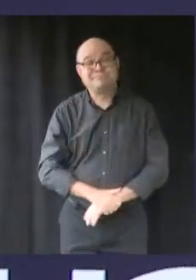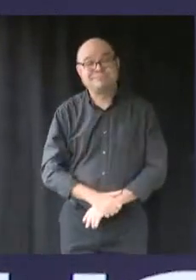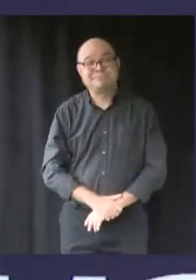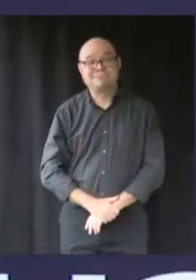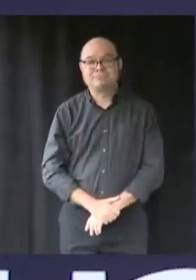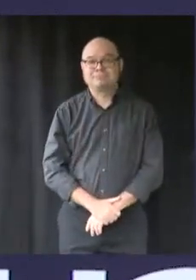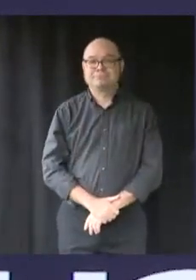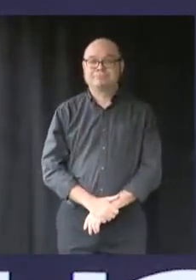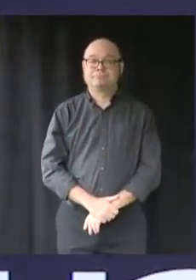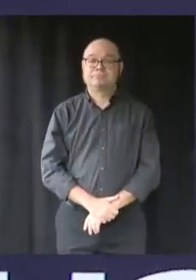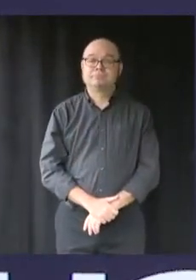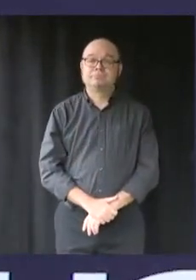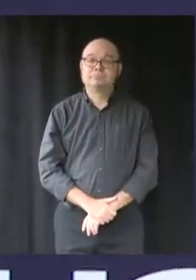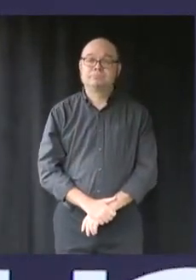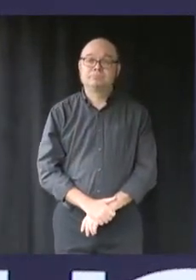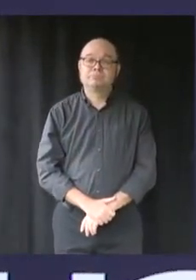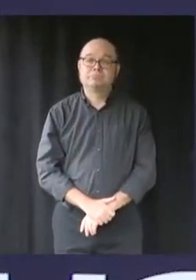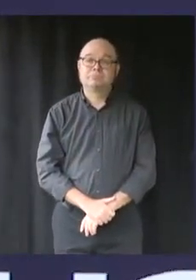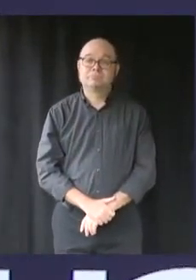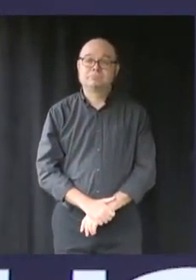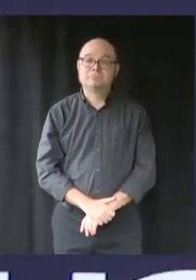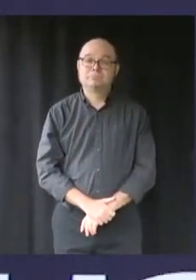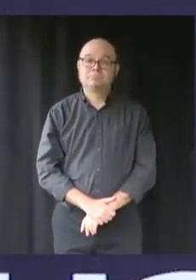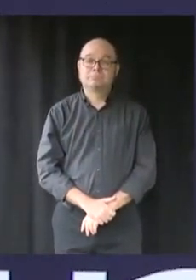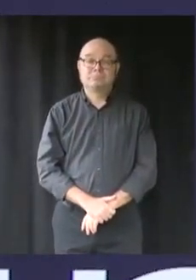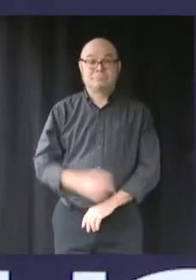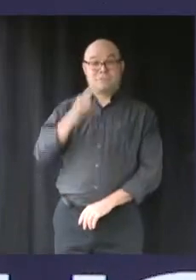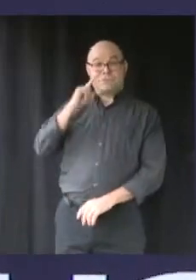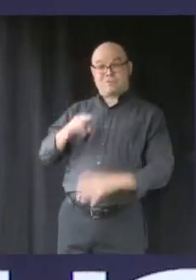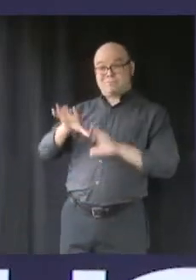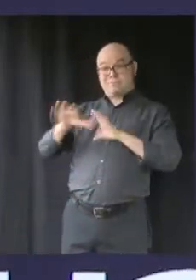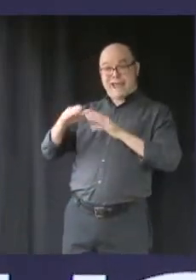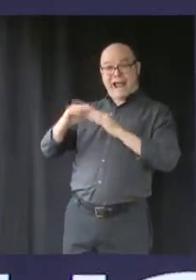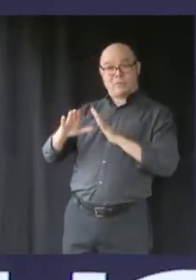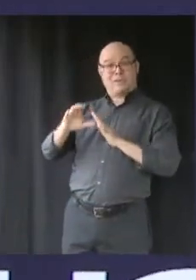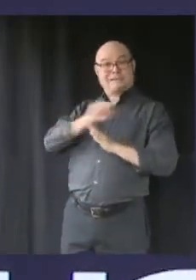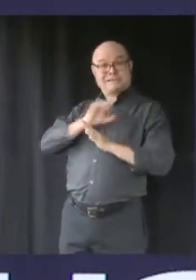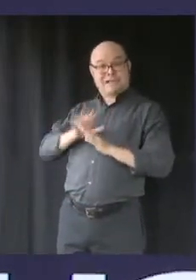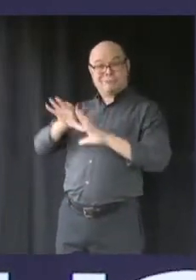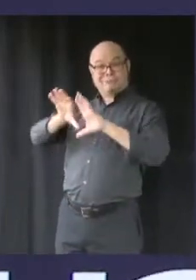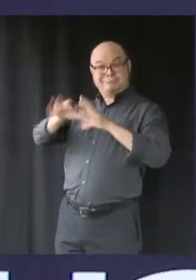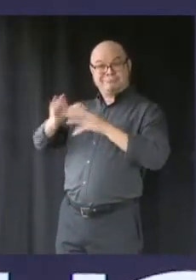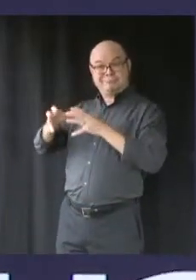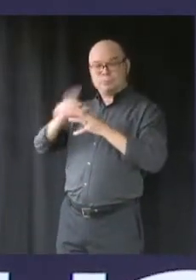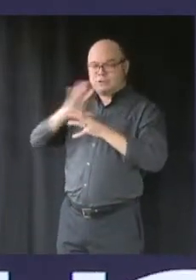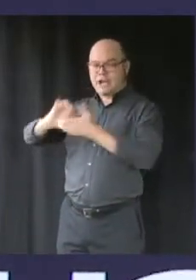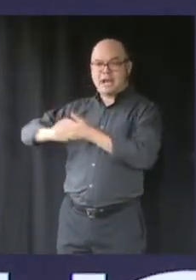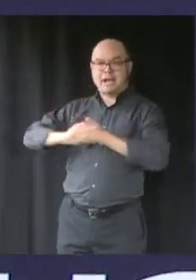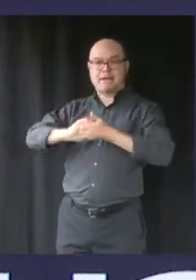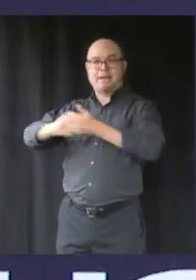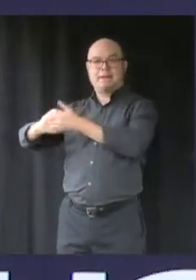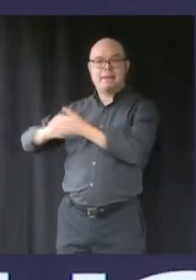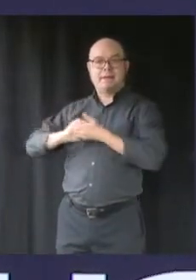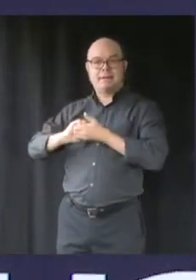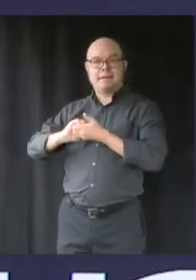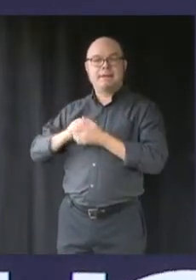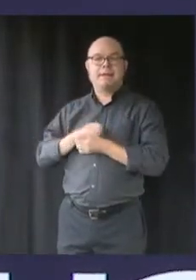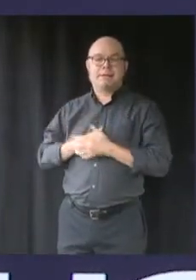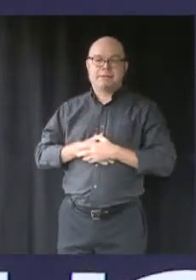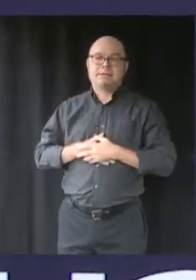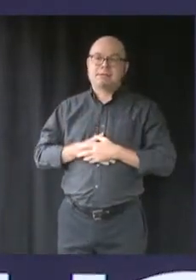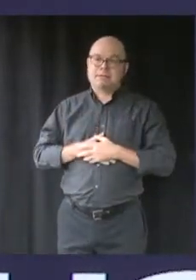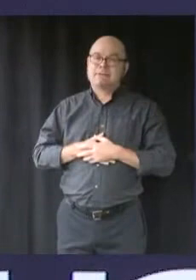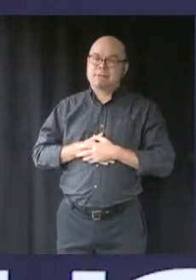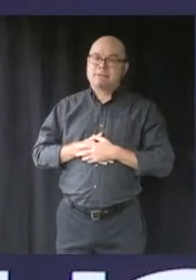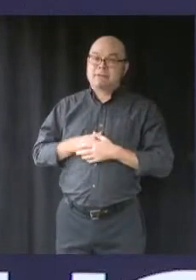colleagues. It's always great to be a part of such a thoughtful and wonderful delegation who care deeply